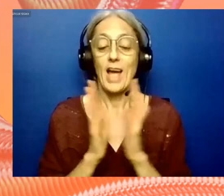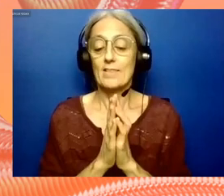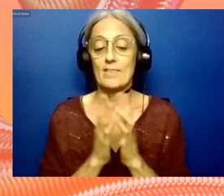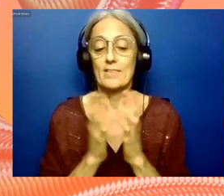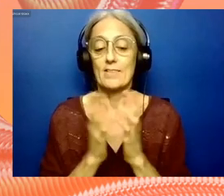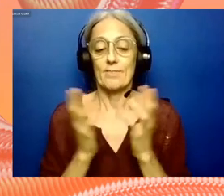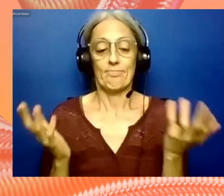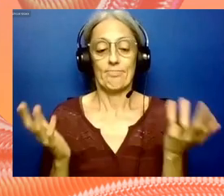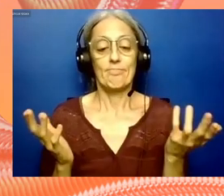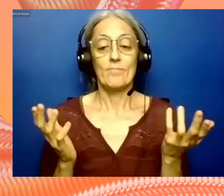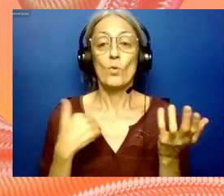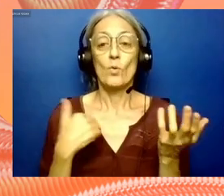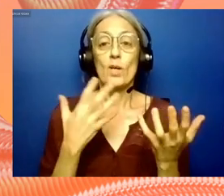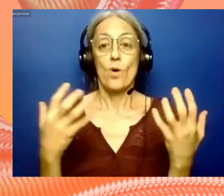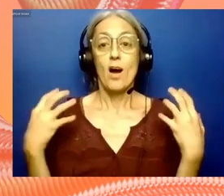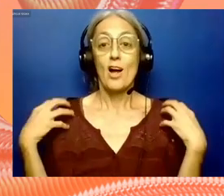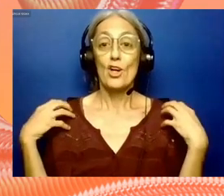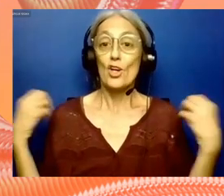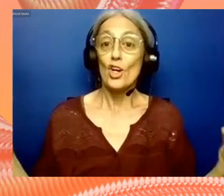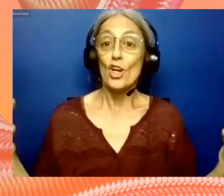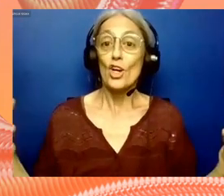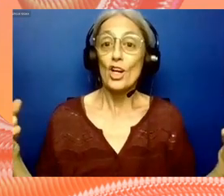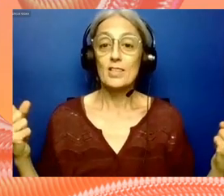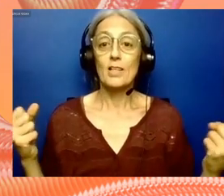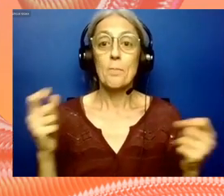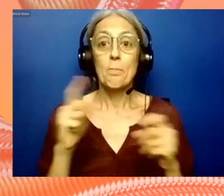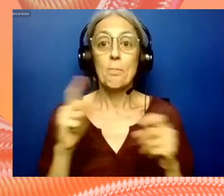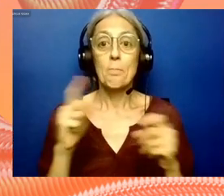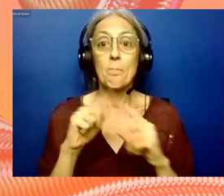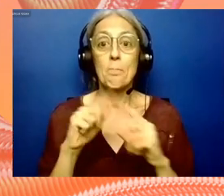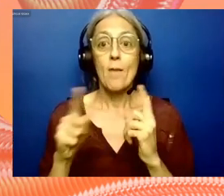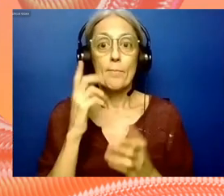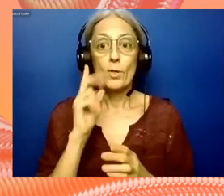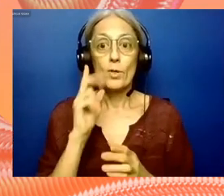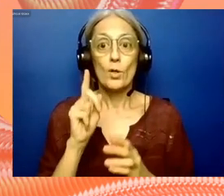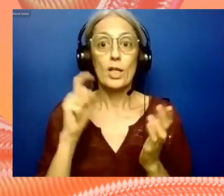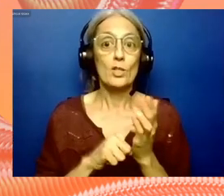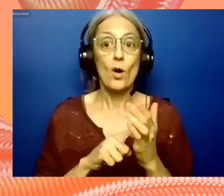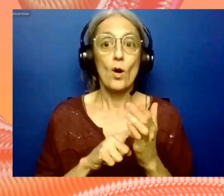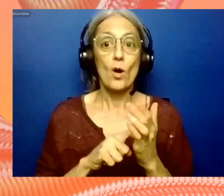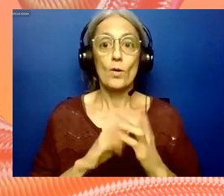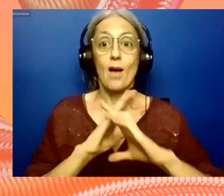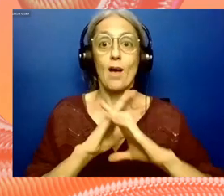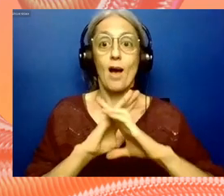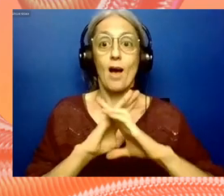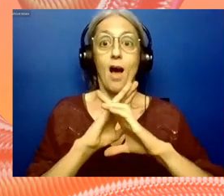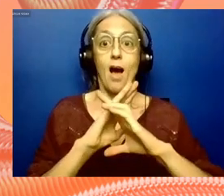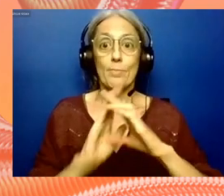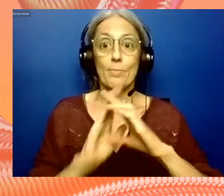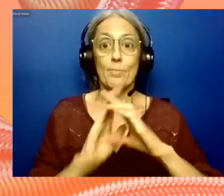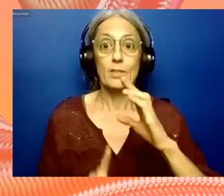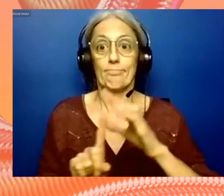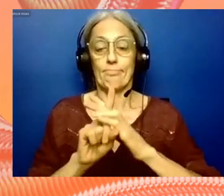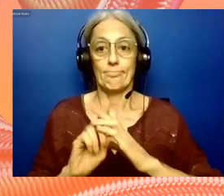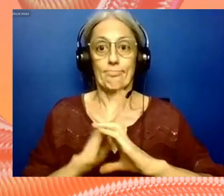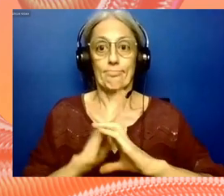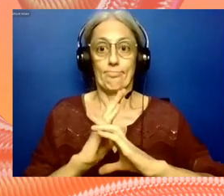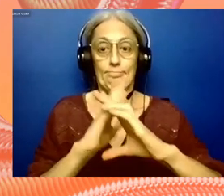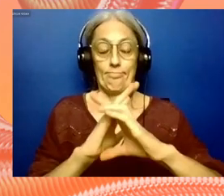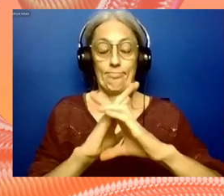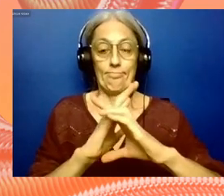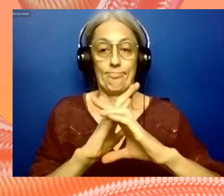courage, any and all obstacles to our own connection with self and